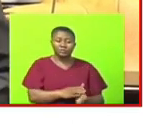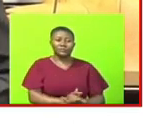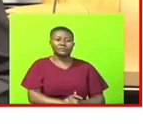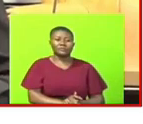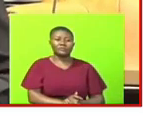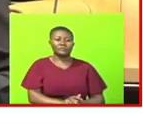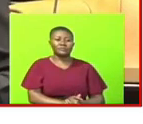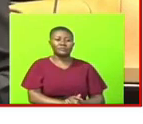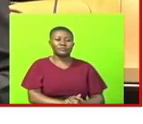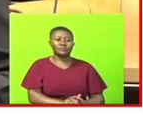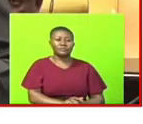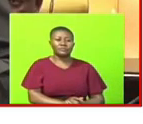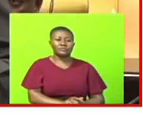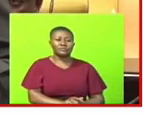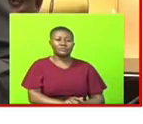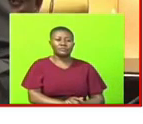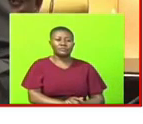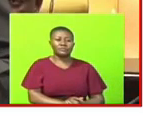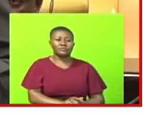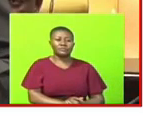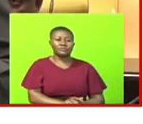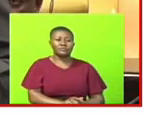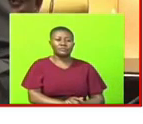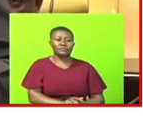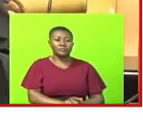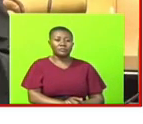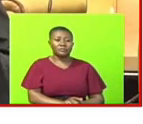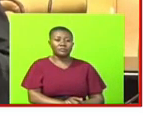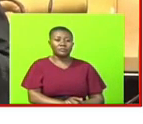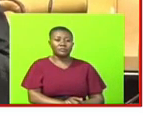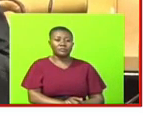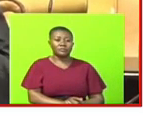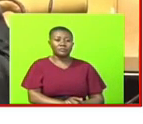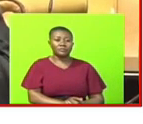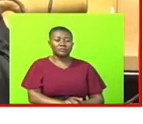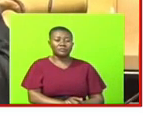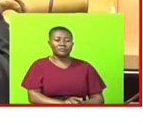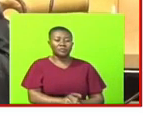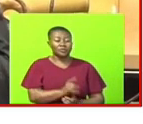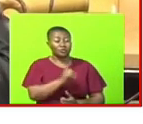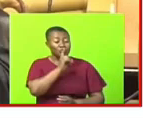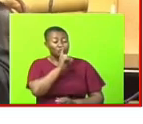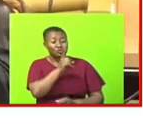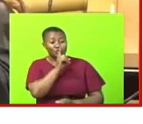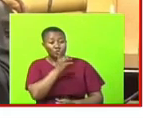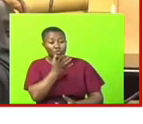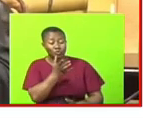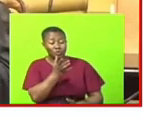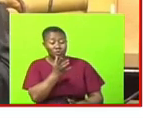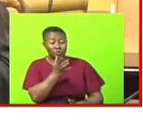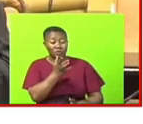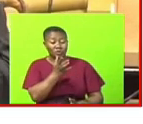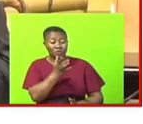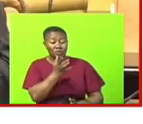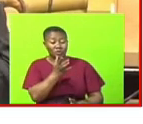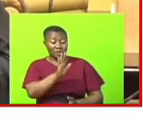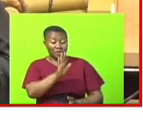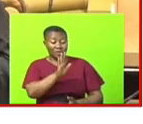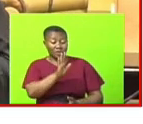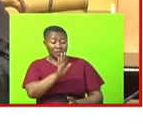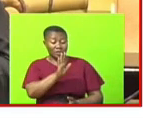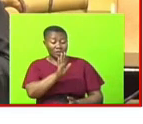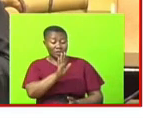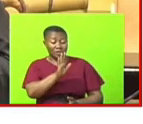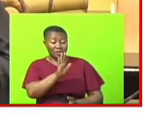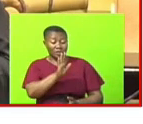decision and says, I have declared those seats vacant, that decision will still be subject to being challenged at the High